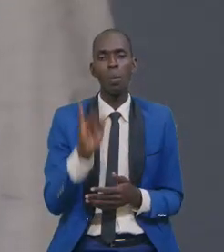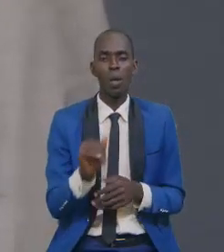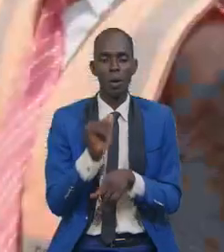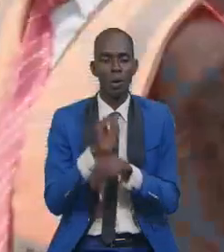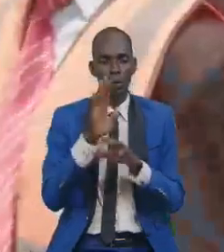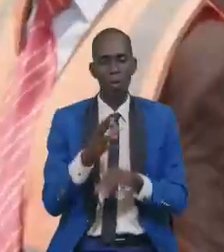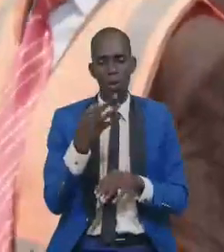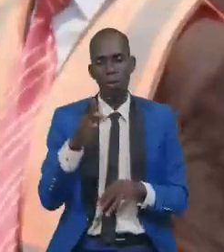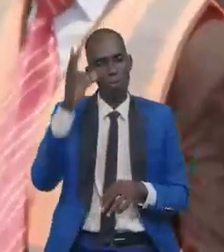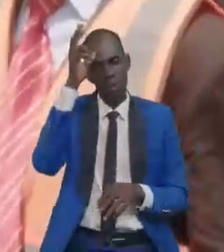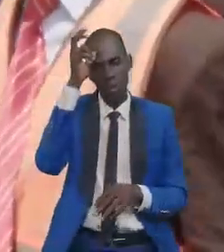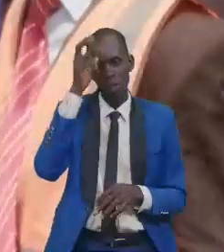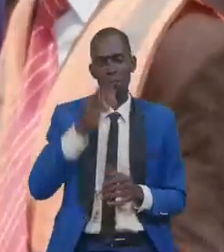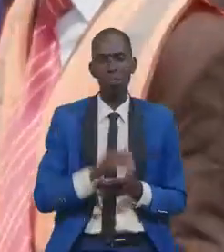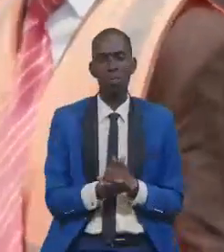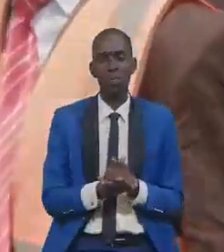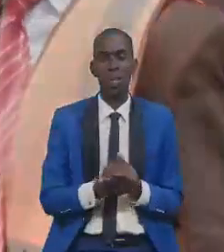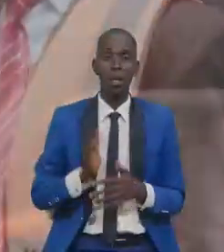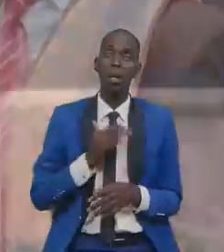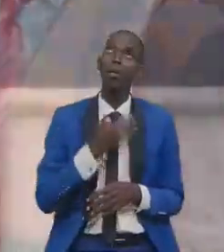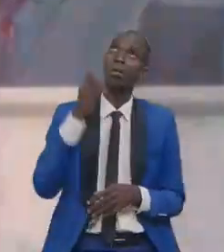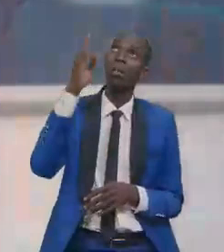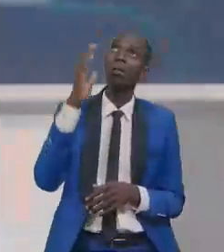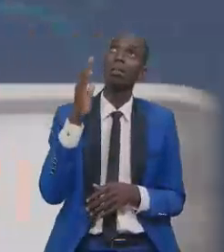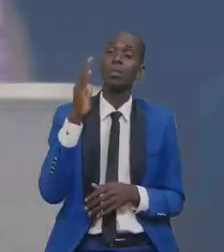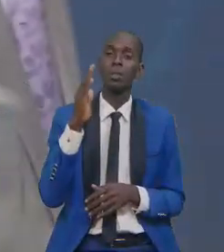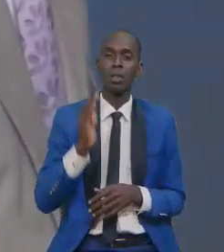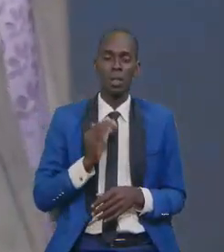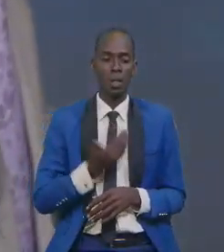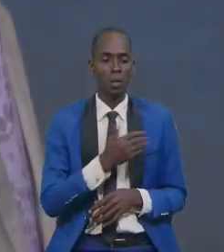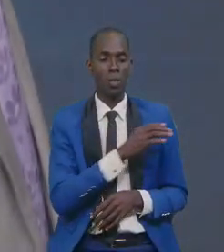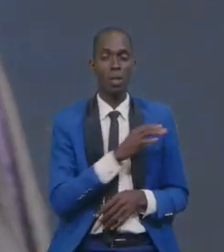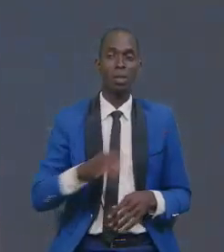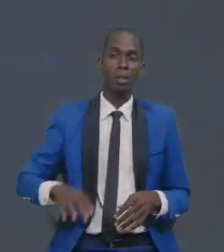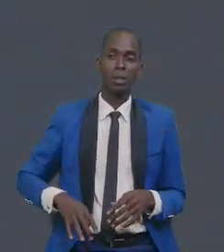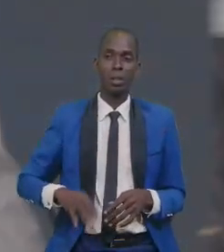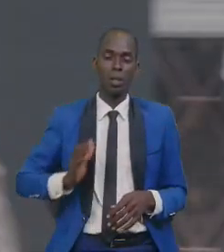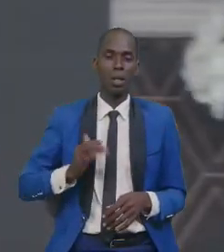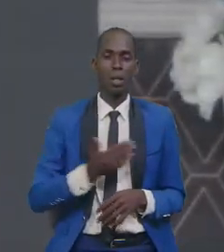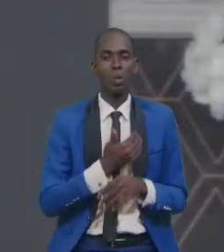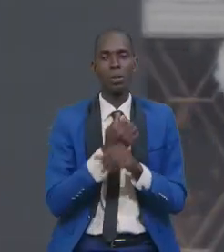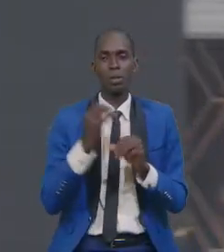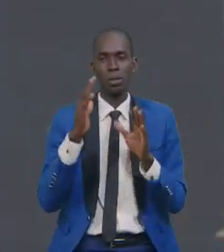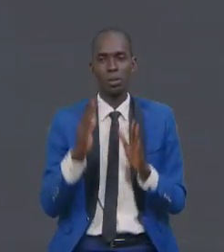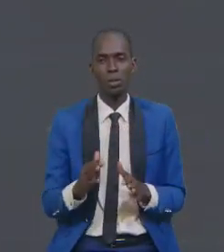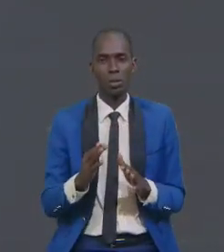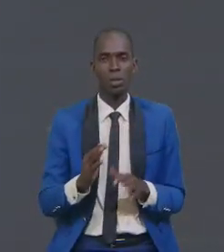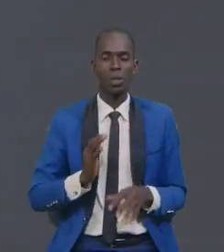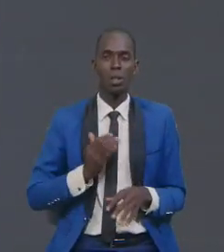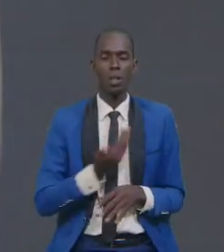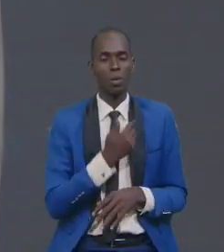Satan. Our God, our Christ, our Savior, our